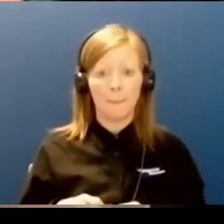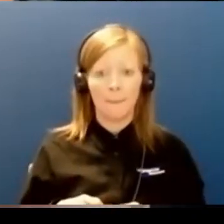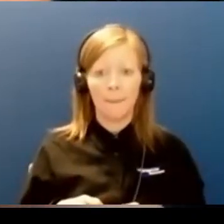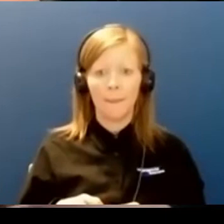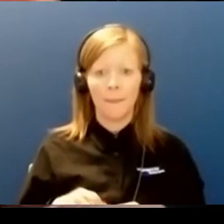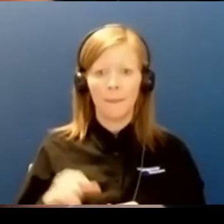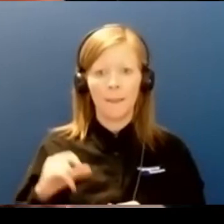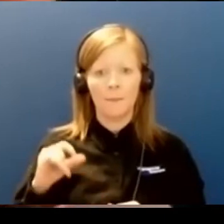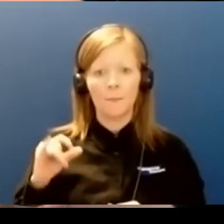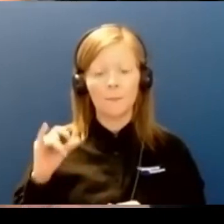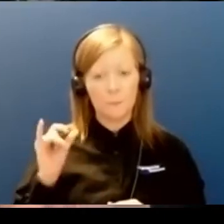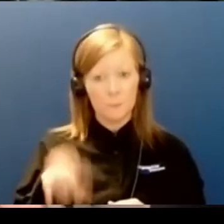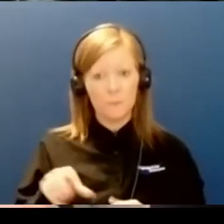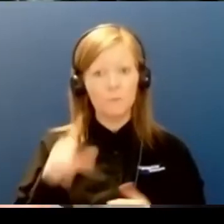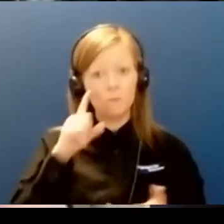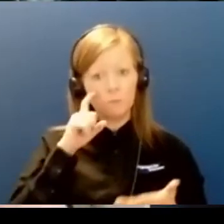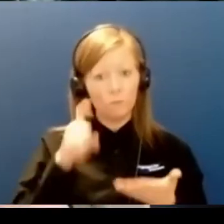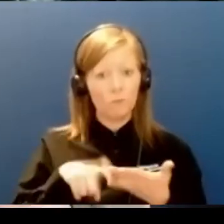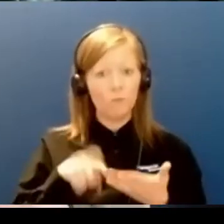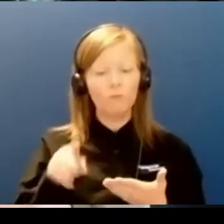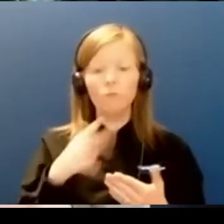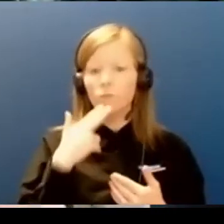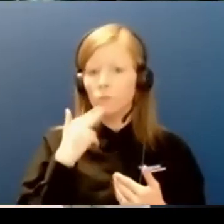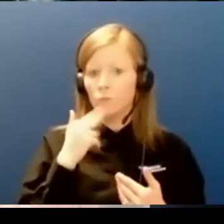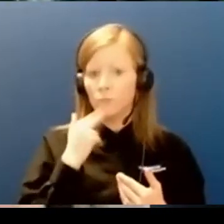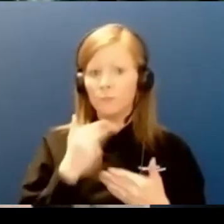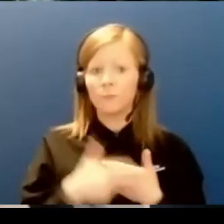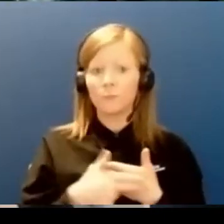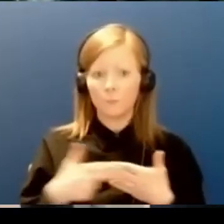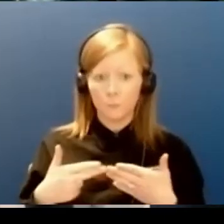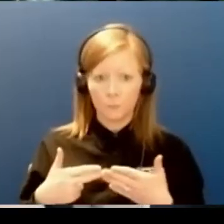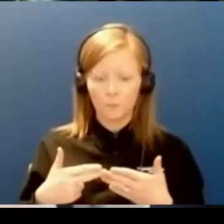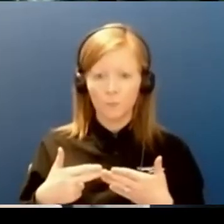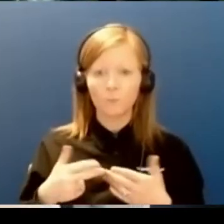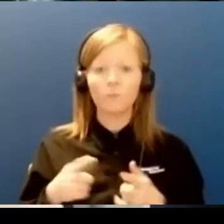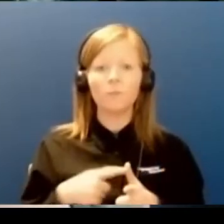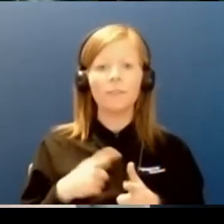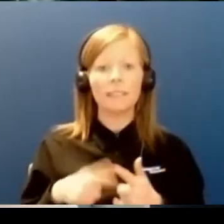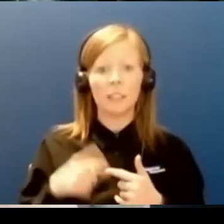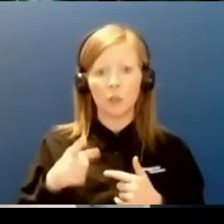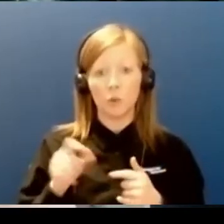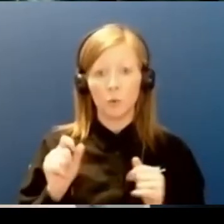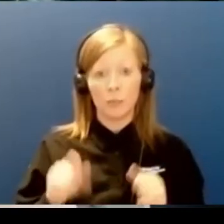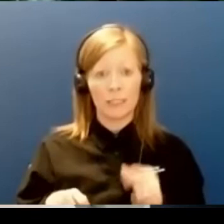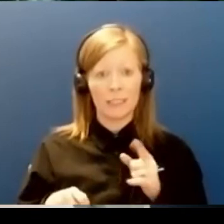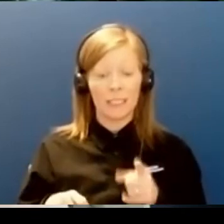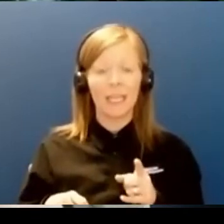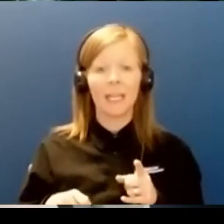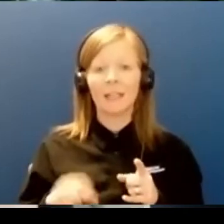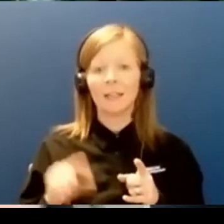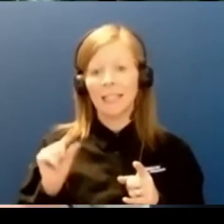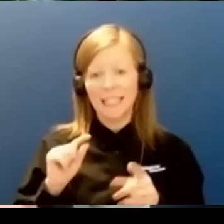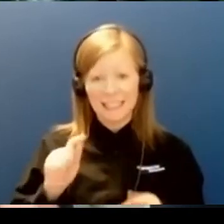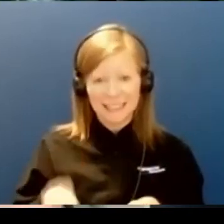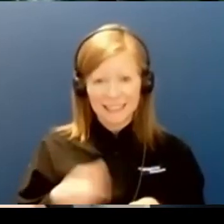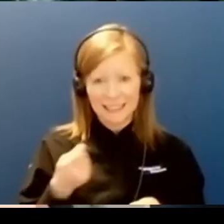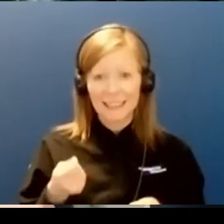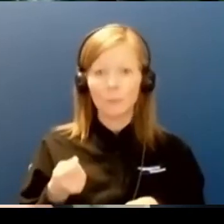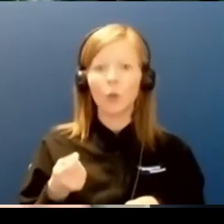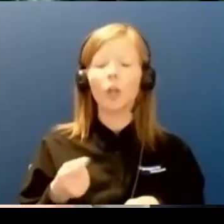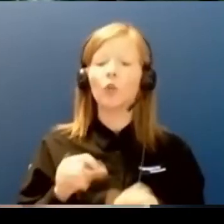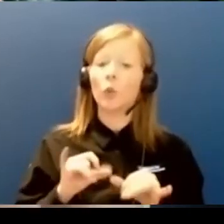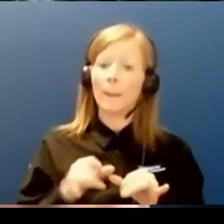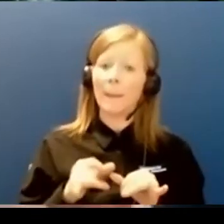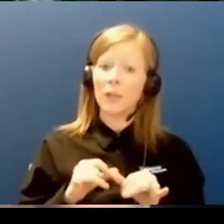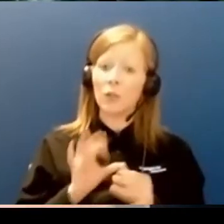that sugar that's on that label, and then you can actually take something as simple as a teaspoon, and you can measure out the amount of sugar